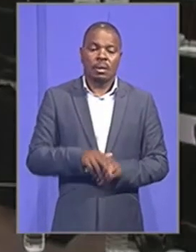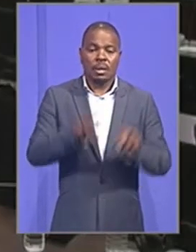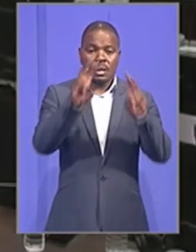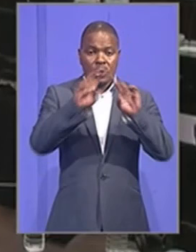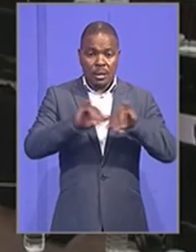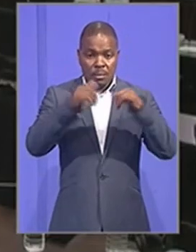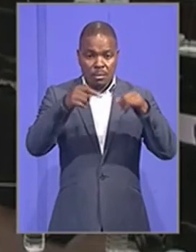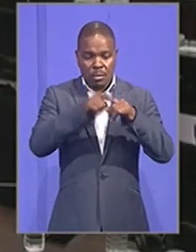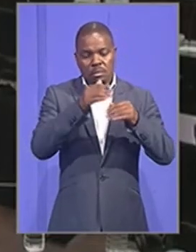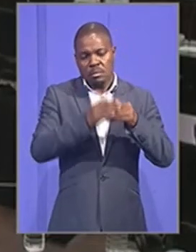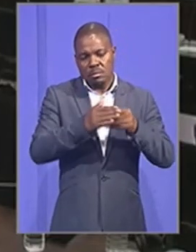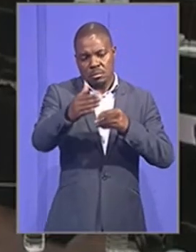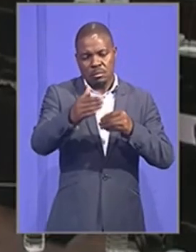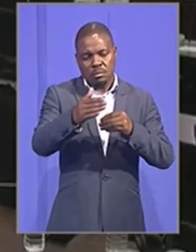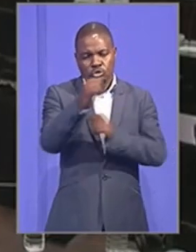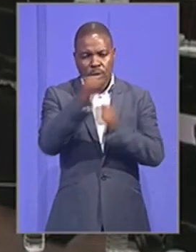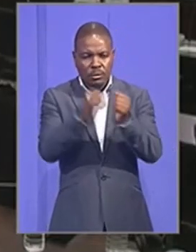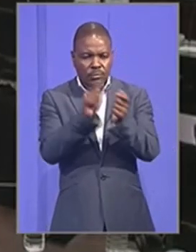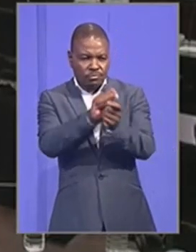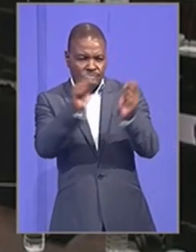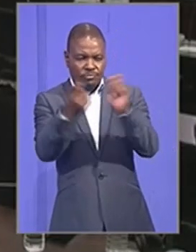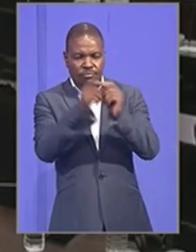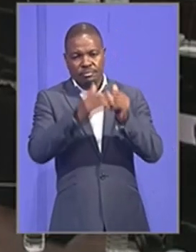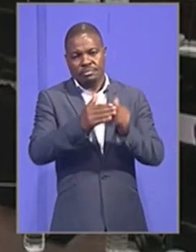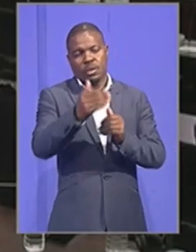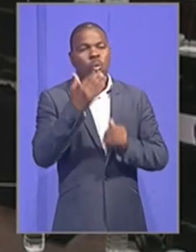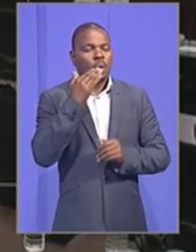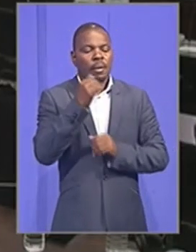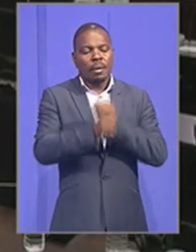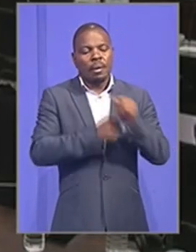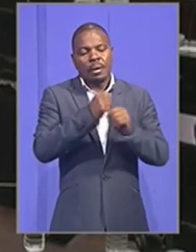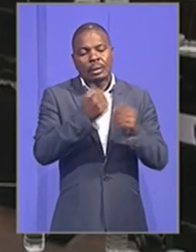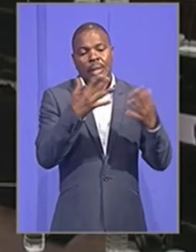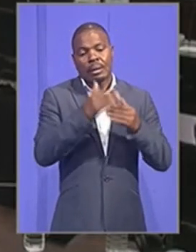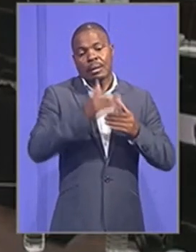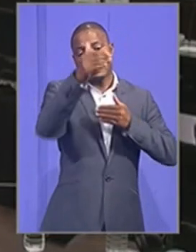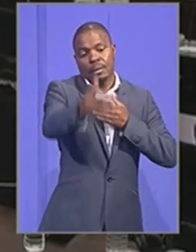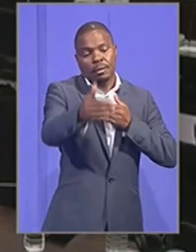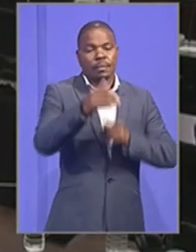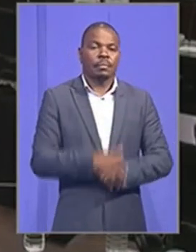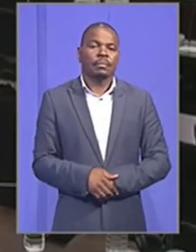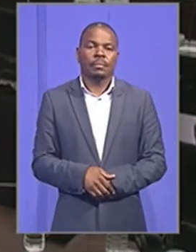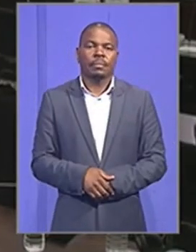le mo selebogong se se farologaneng le sa ga jaana dingwaga di le 10 go tloga fano.